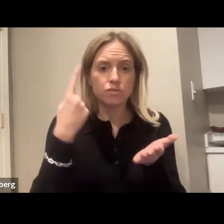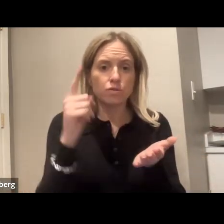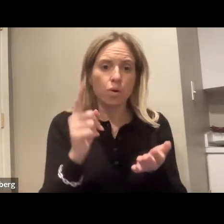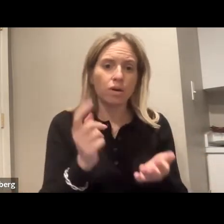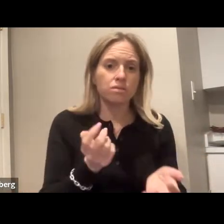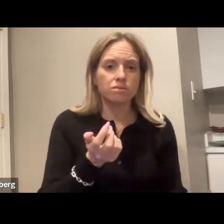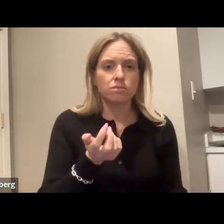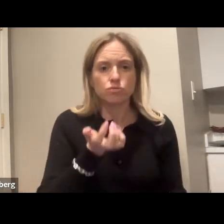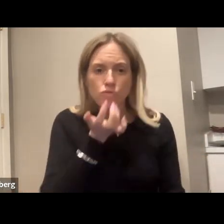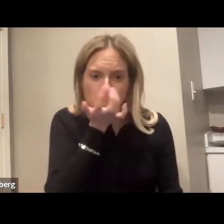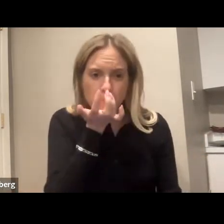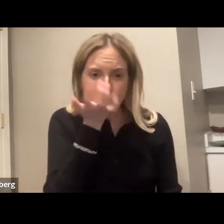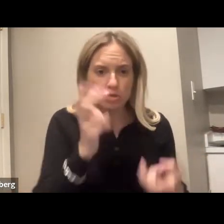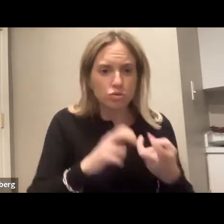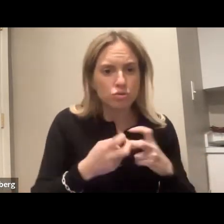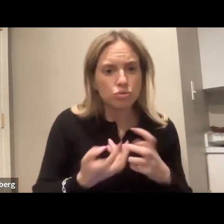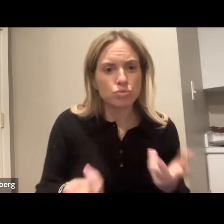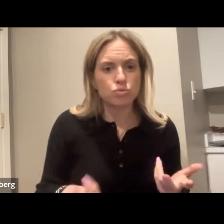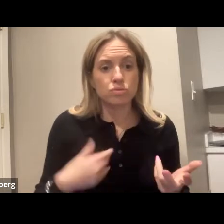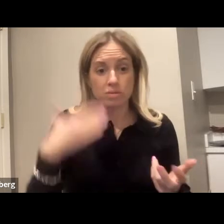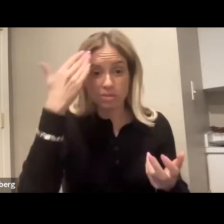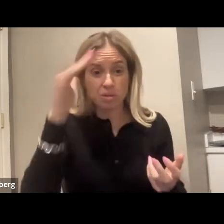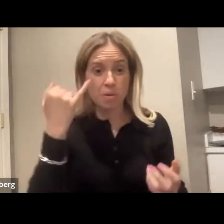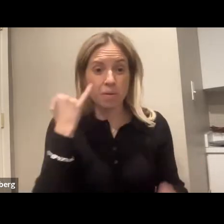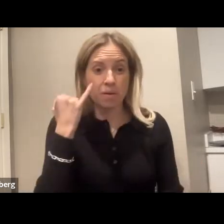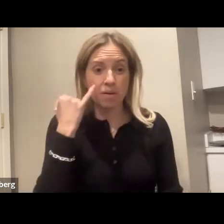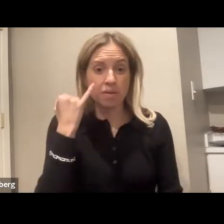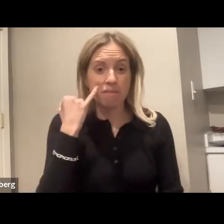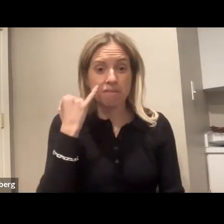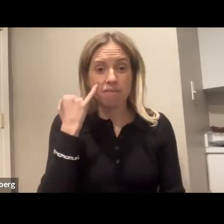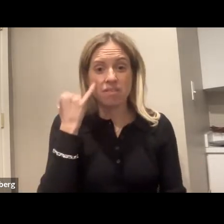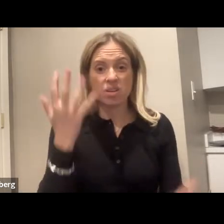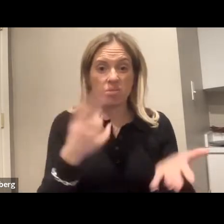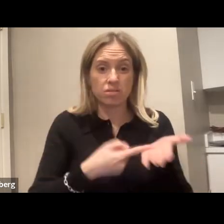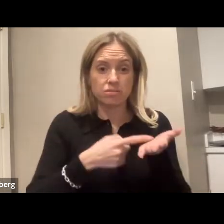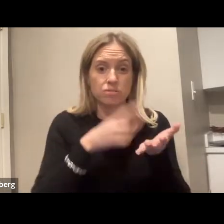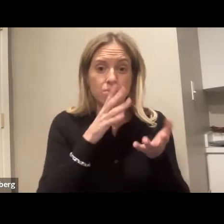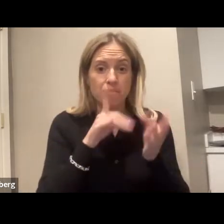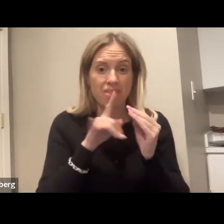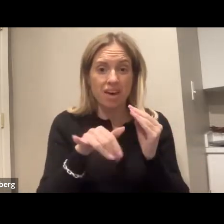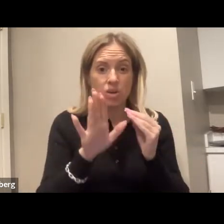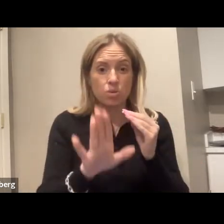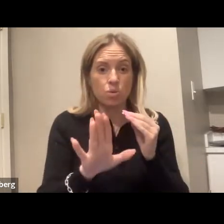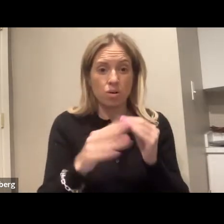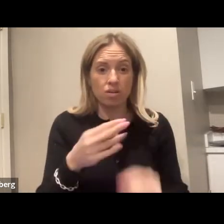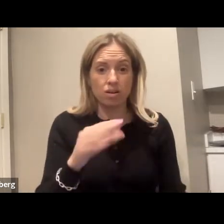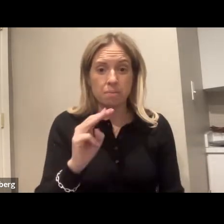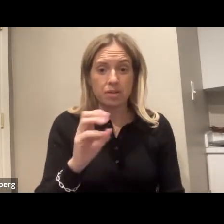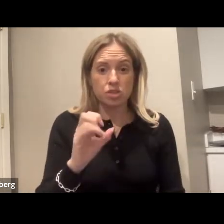issues. I don't know if Commissioner Henderson wants to address that. That's your commission.